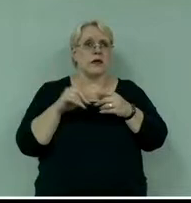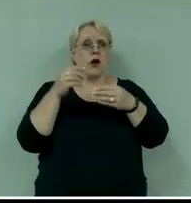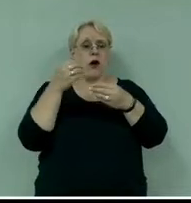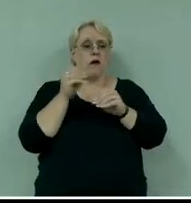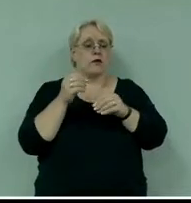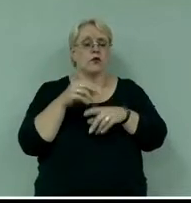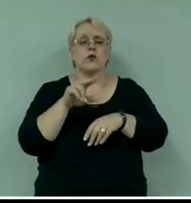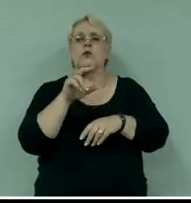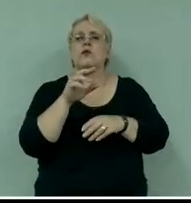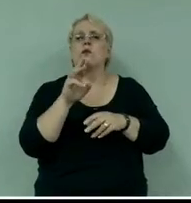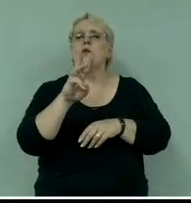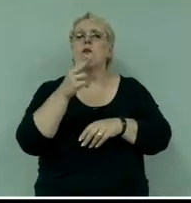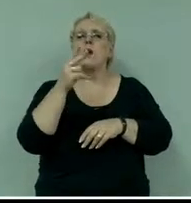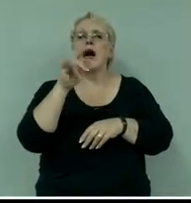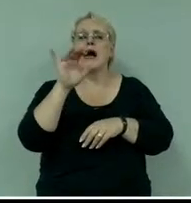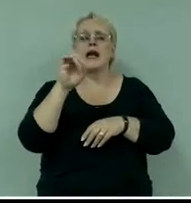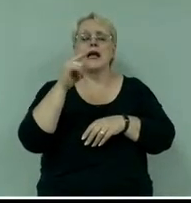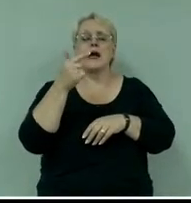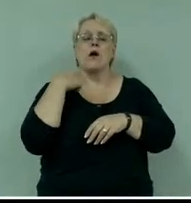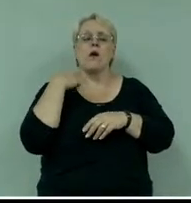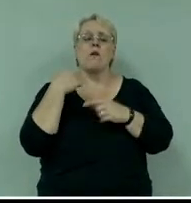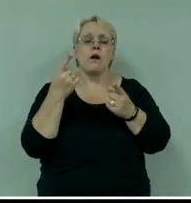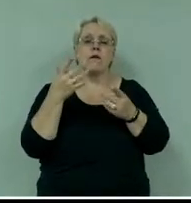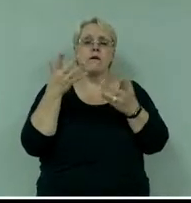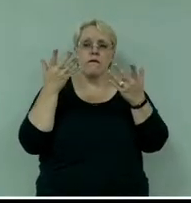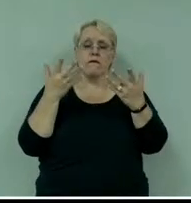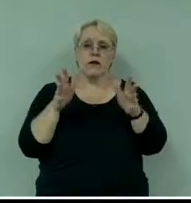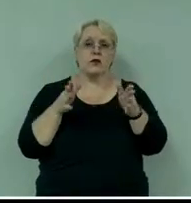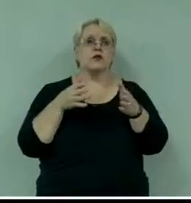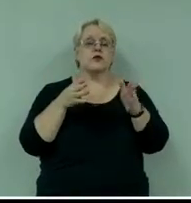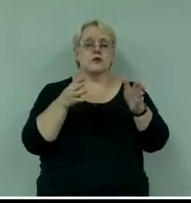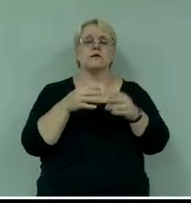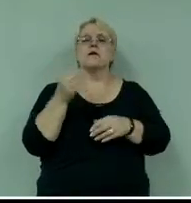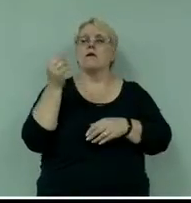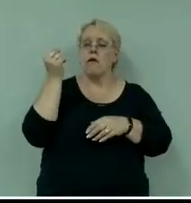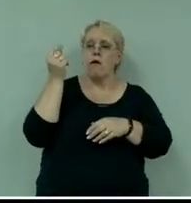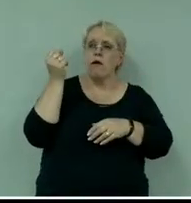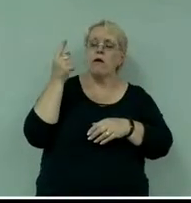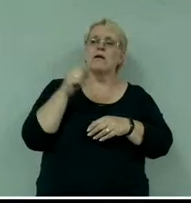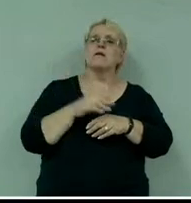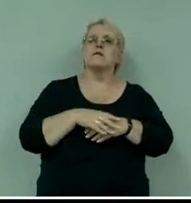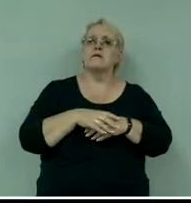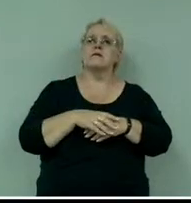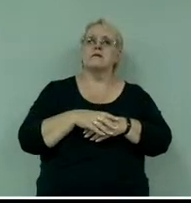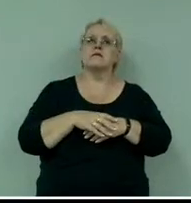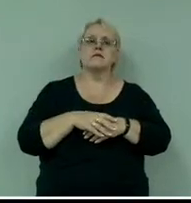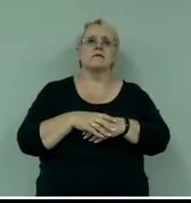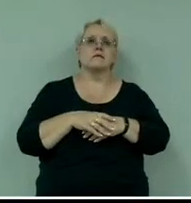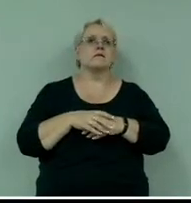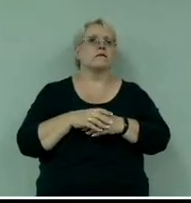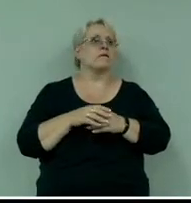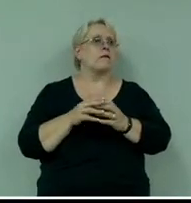offices to Whiting while we finish up the west side of the street. Gotcha. Okay. So. I think that's good. All